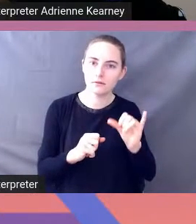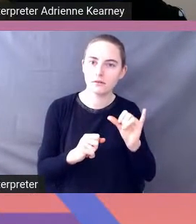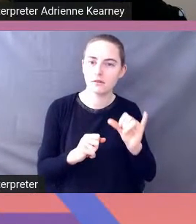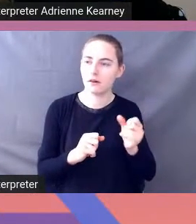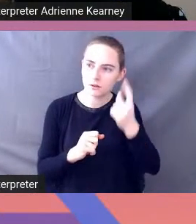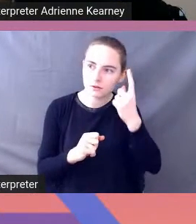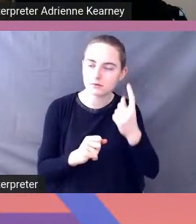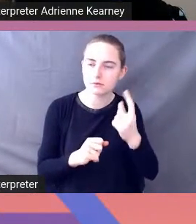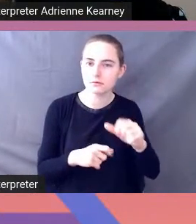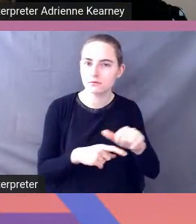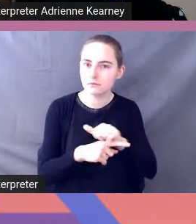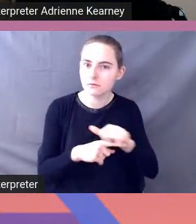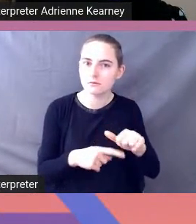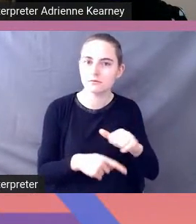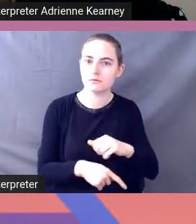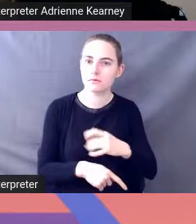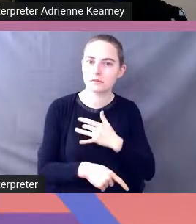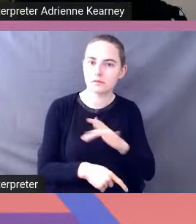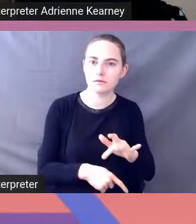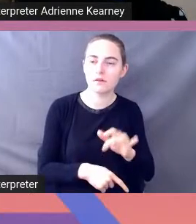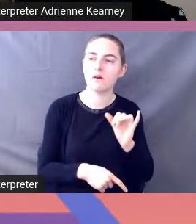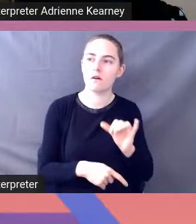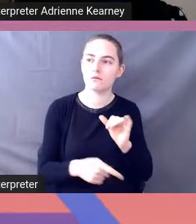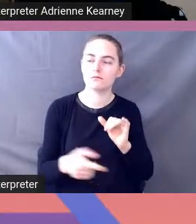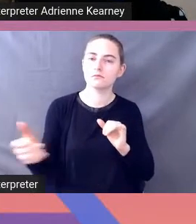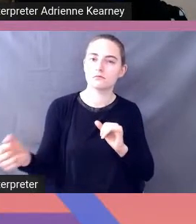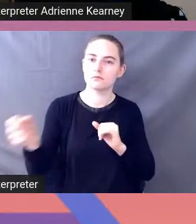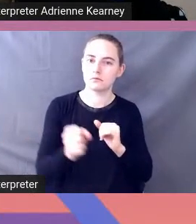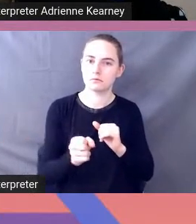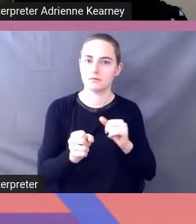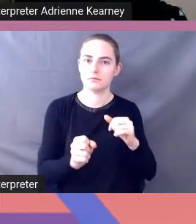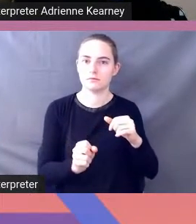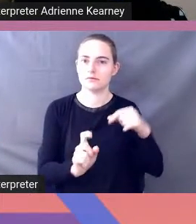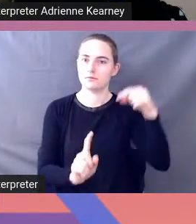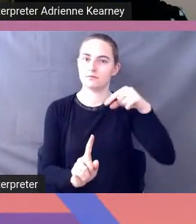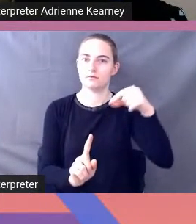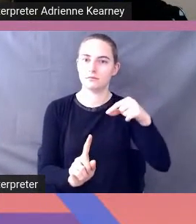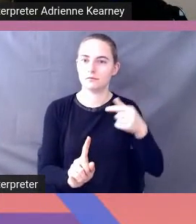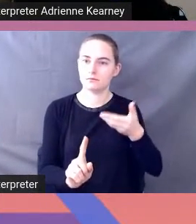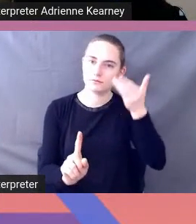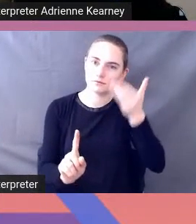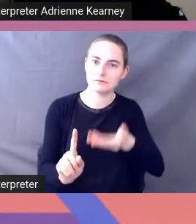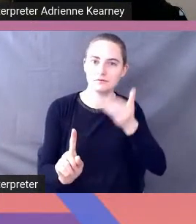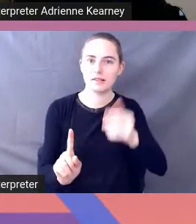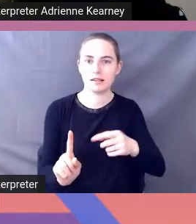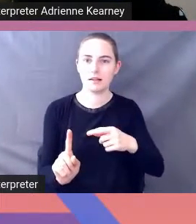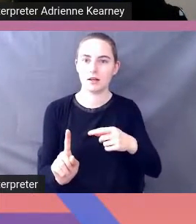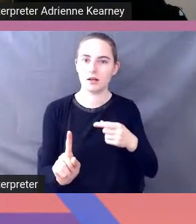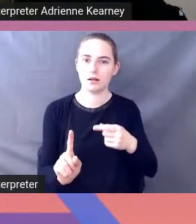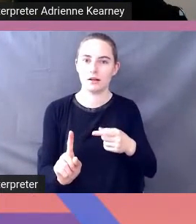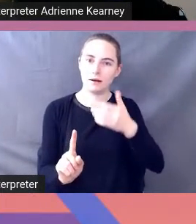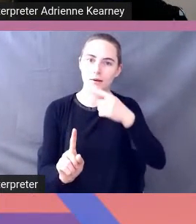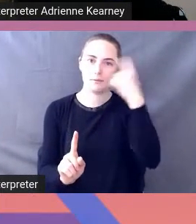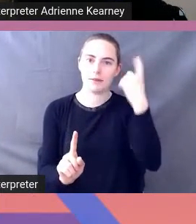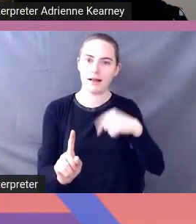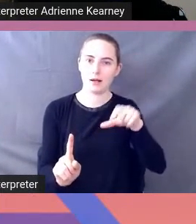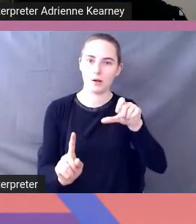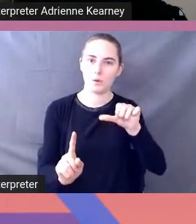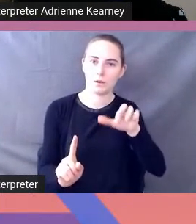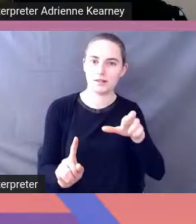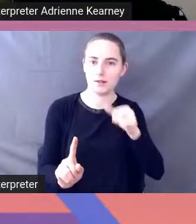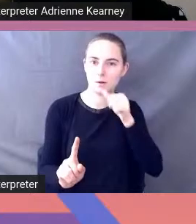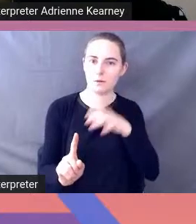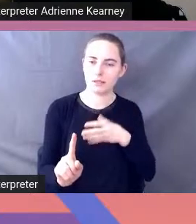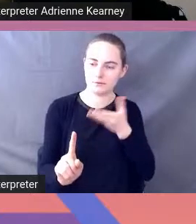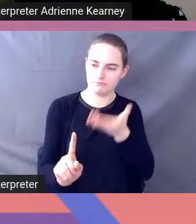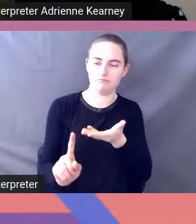in here as, you know, our Black queer woman, and you're going to do your Black queer woman thing, but we're not going to like support you in any kind of